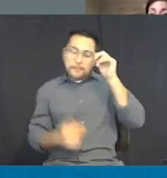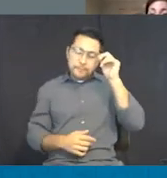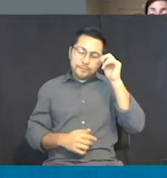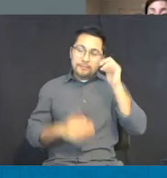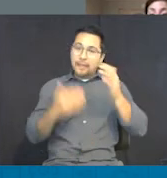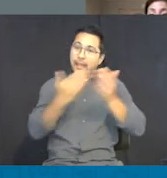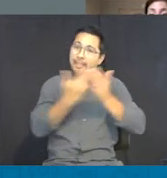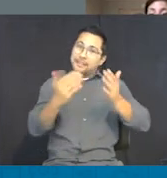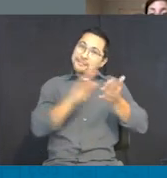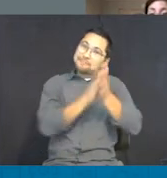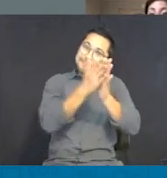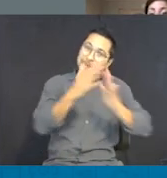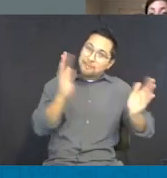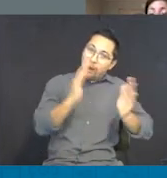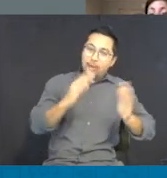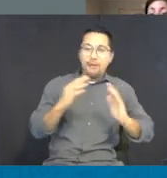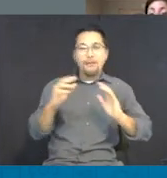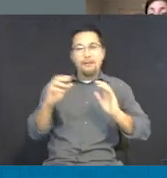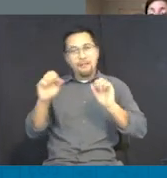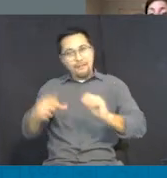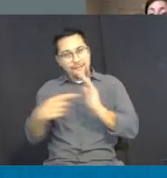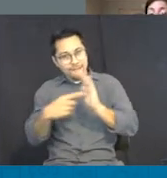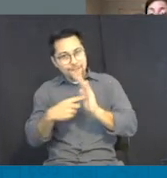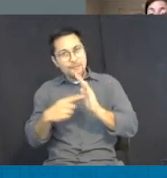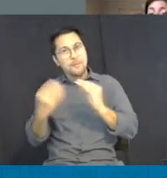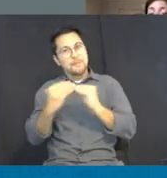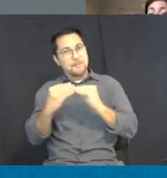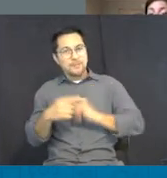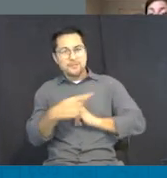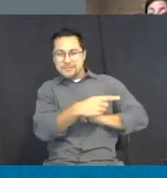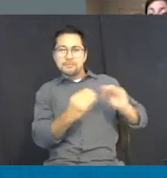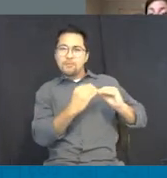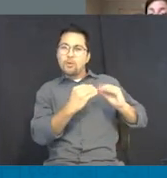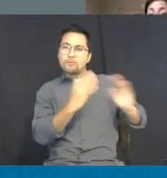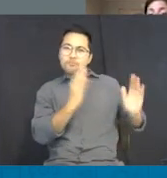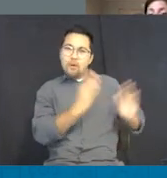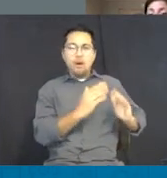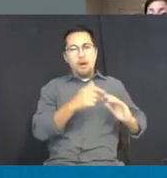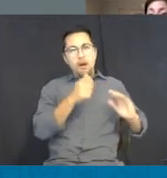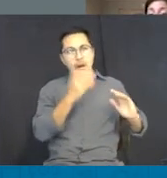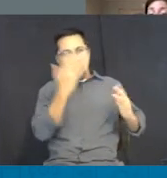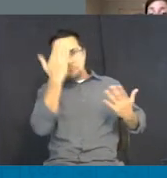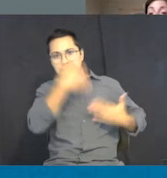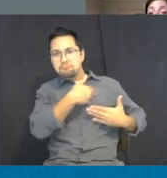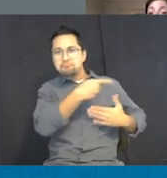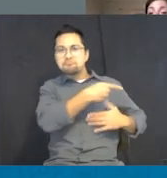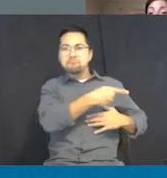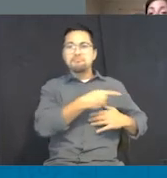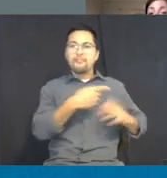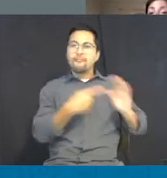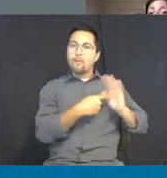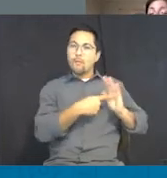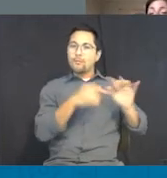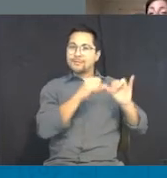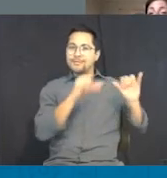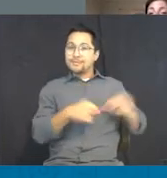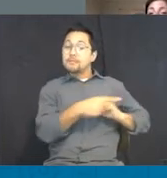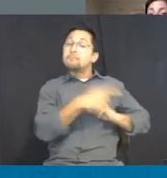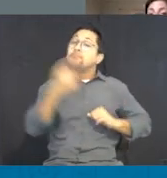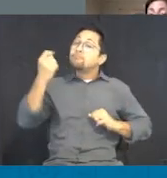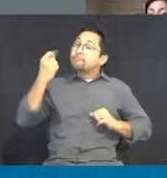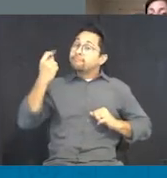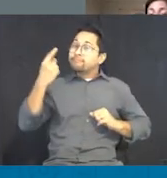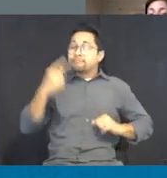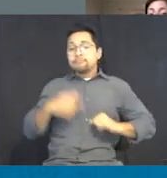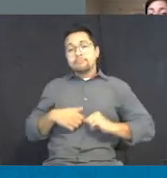recommend the Butler. For example, if somebody is hard of hearing and they need to use a bed shaker to kind of help them